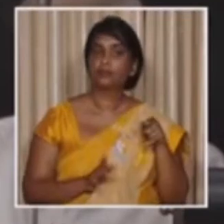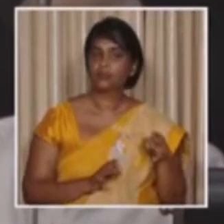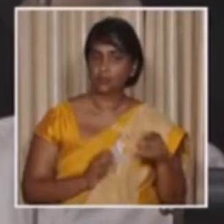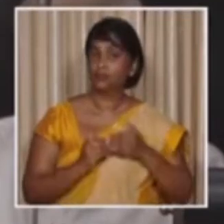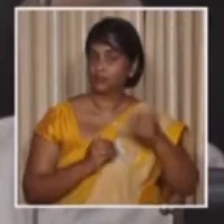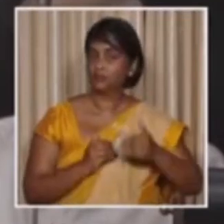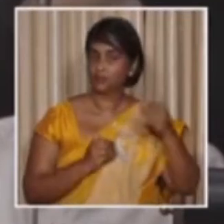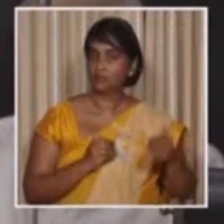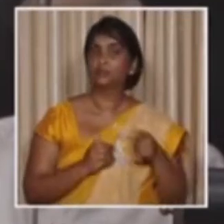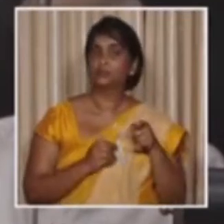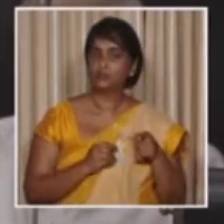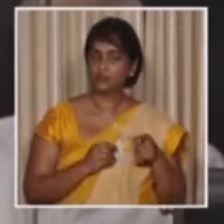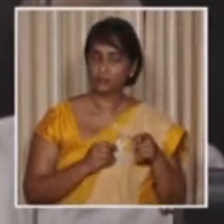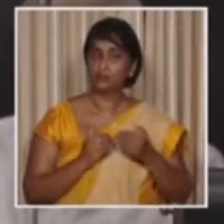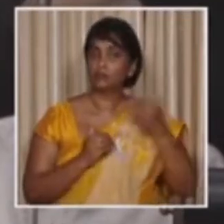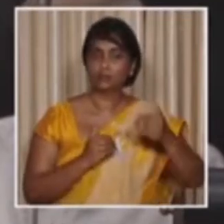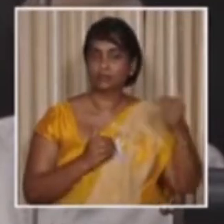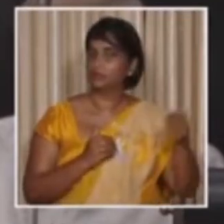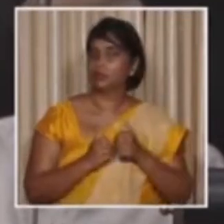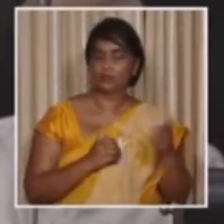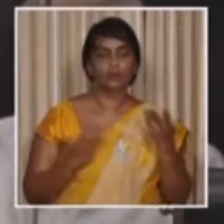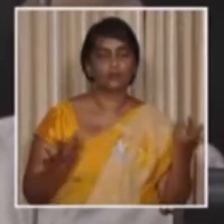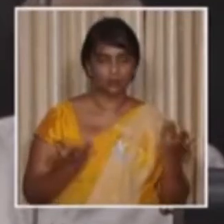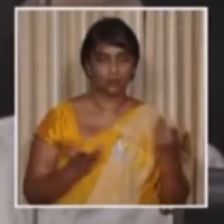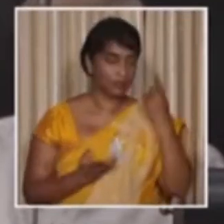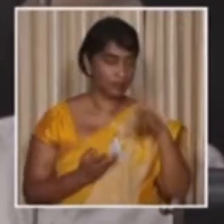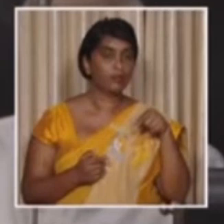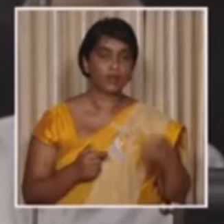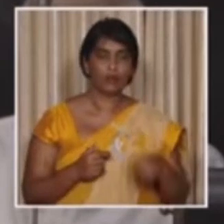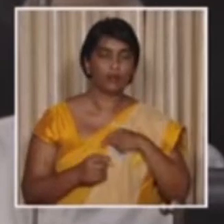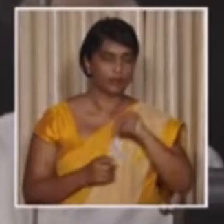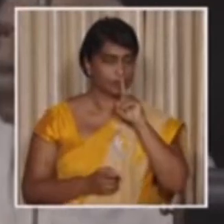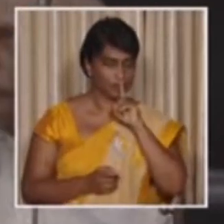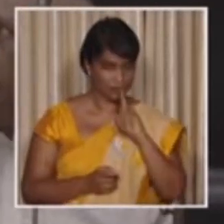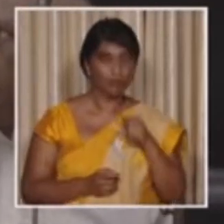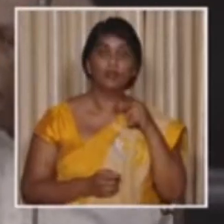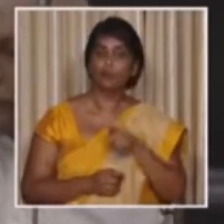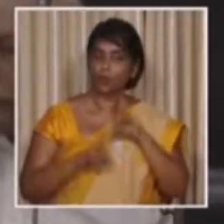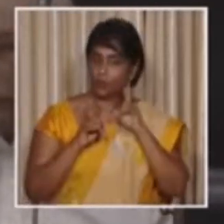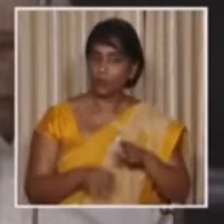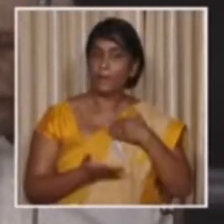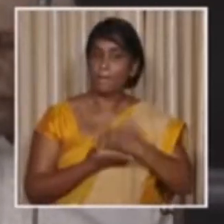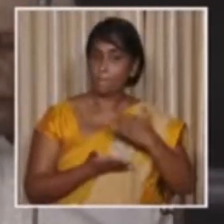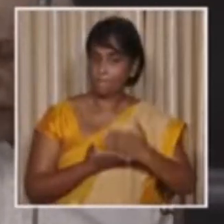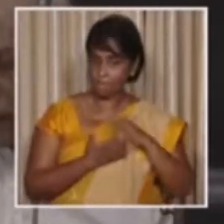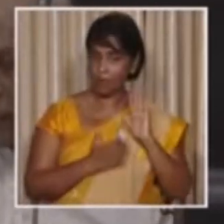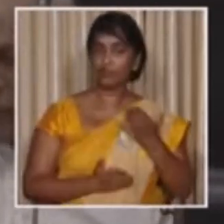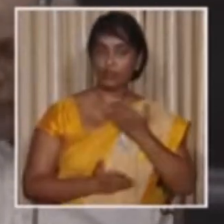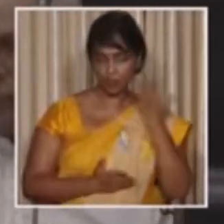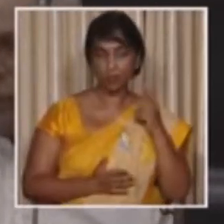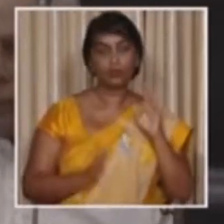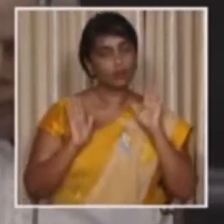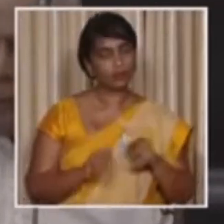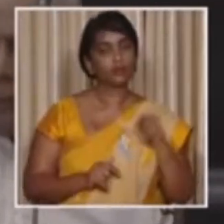here when there are impediments to bring the matter up. But in this case, that doesn't arise because no election has been decided